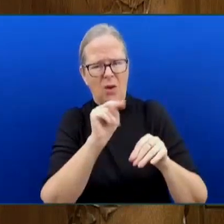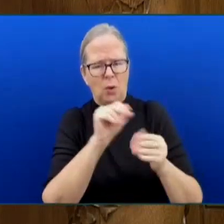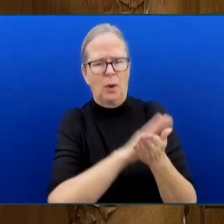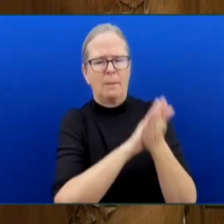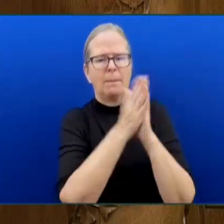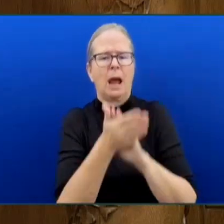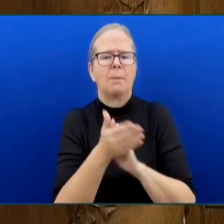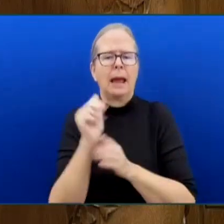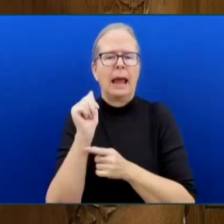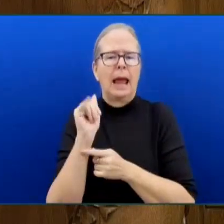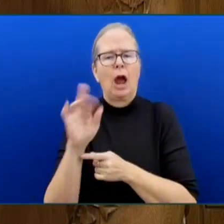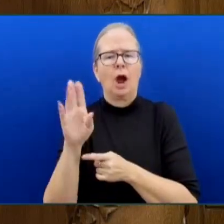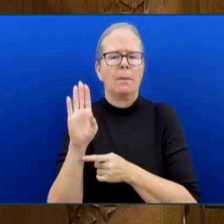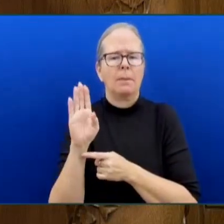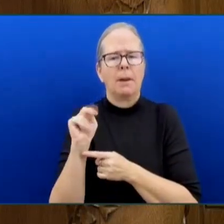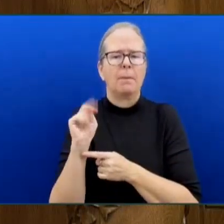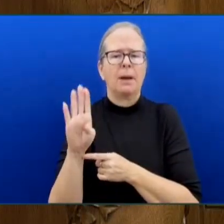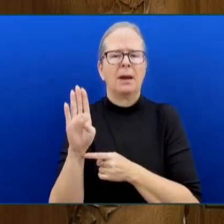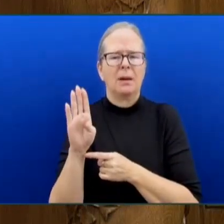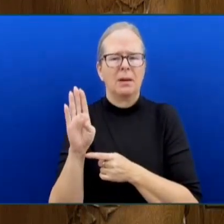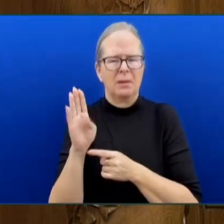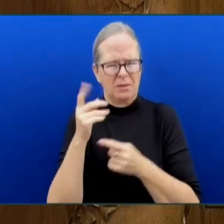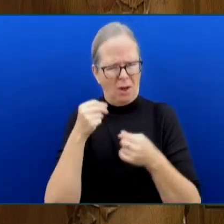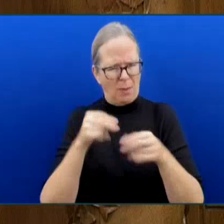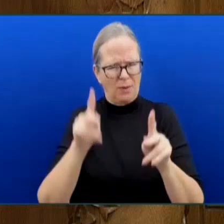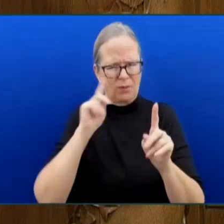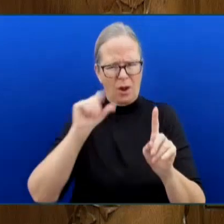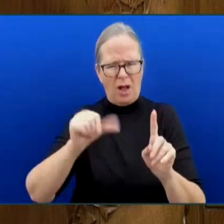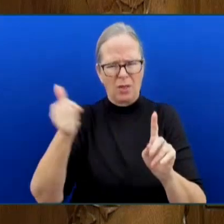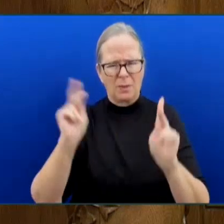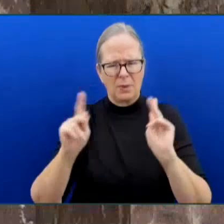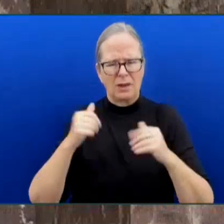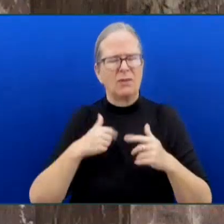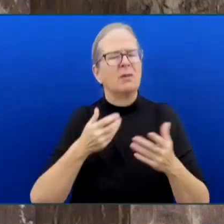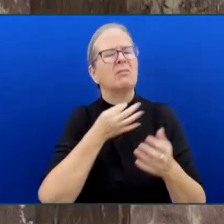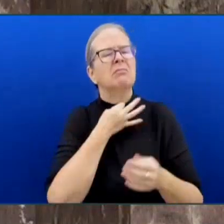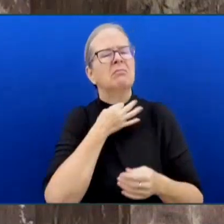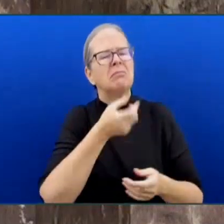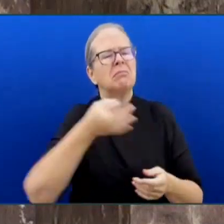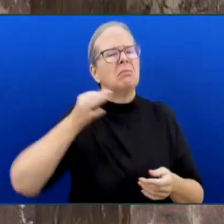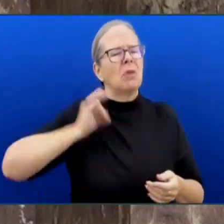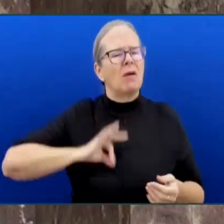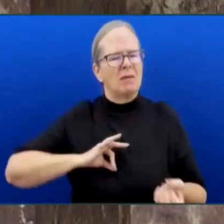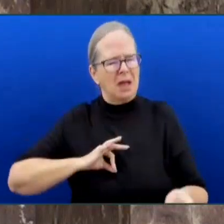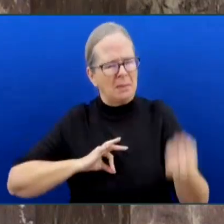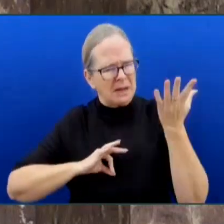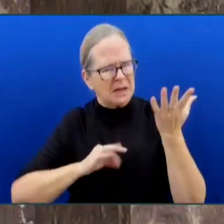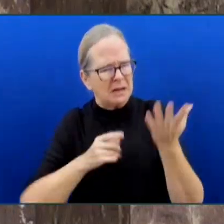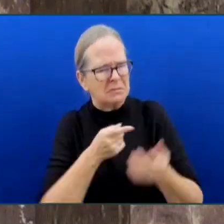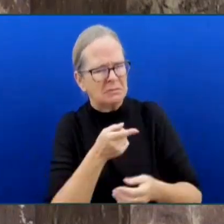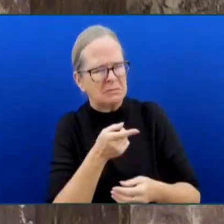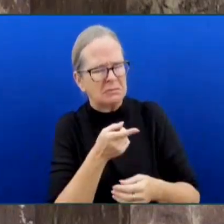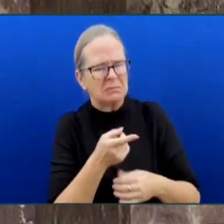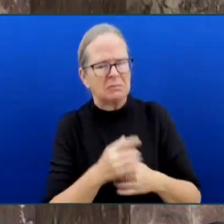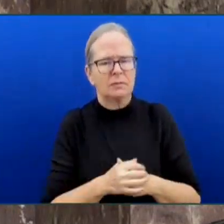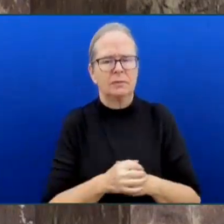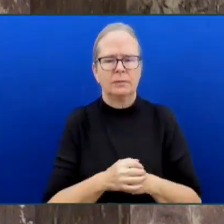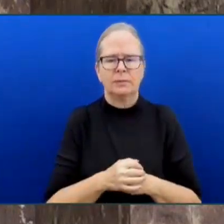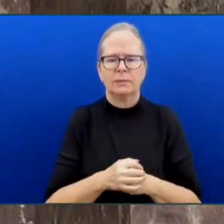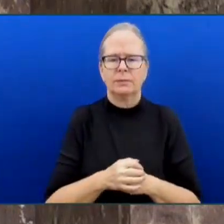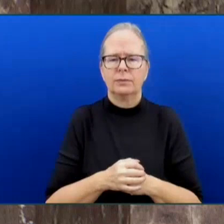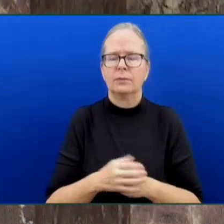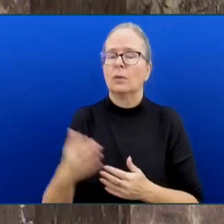Minister of Housing. Thank you so much, Honourable Speaker. And you know, this session, we have a new